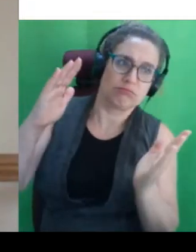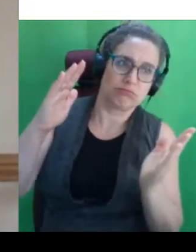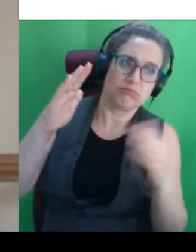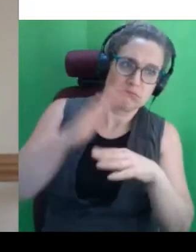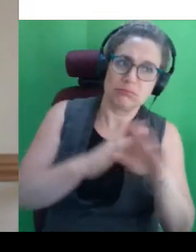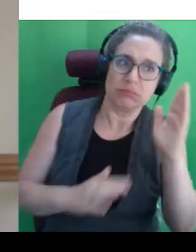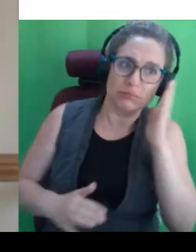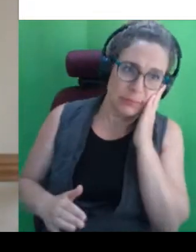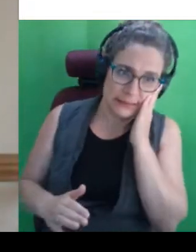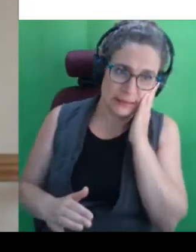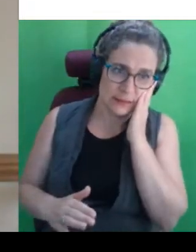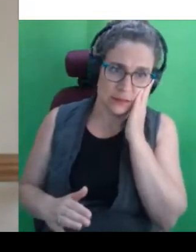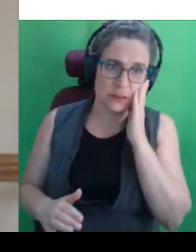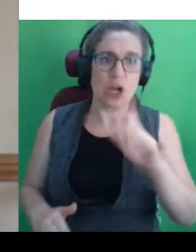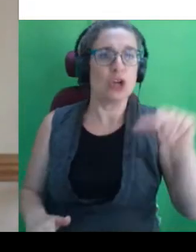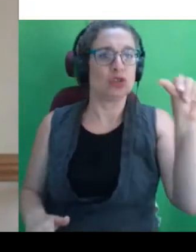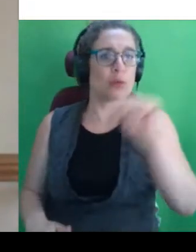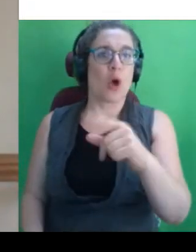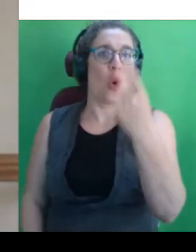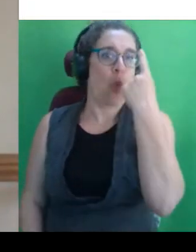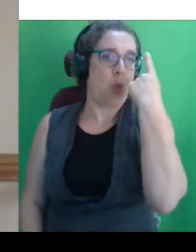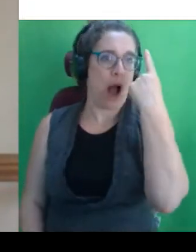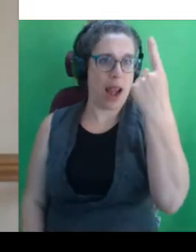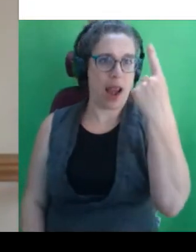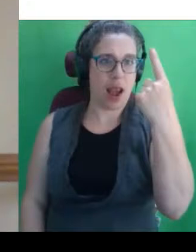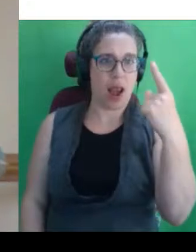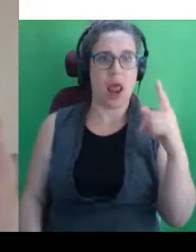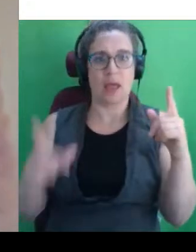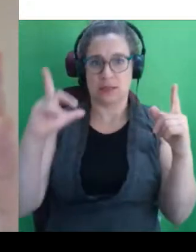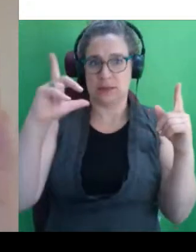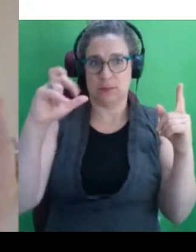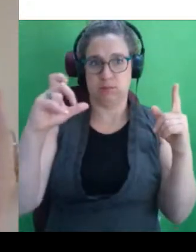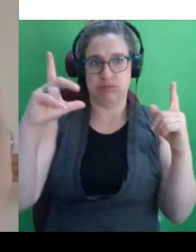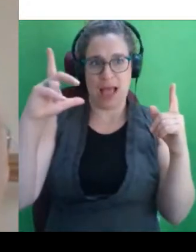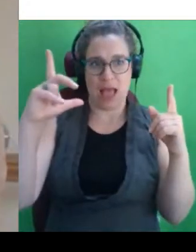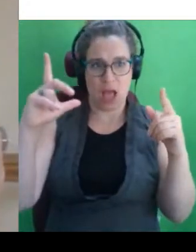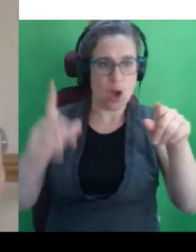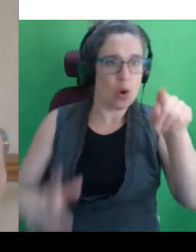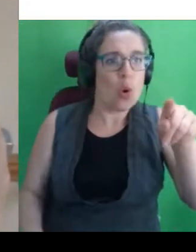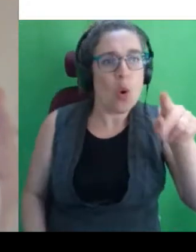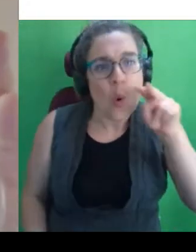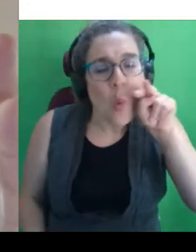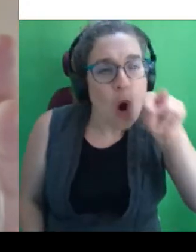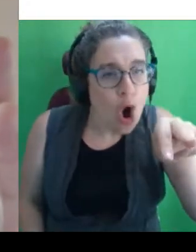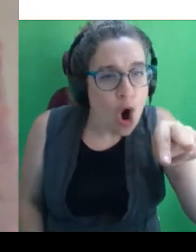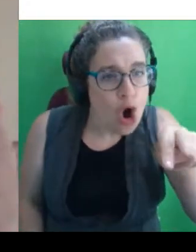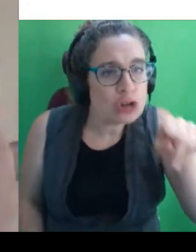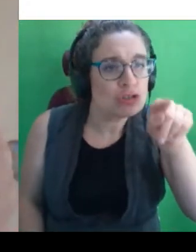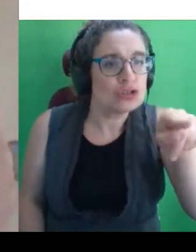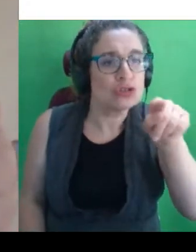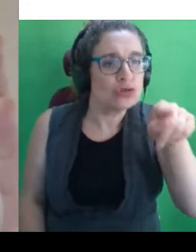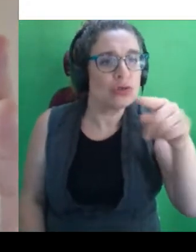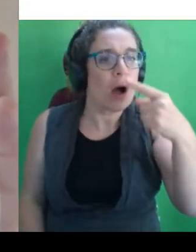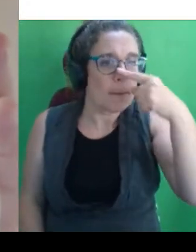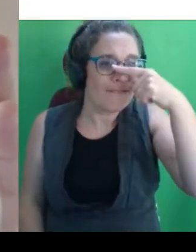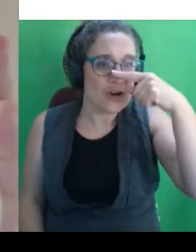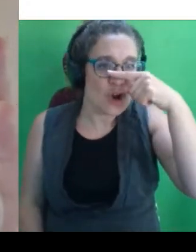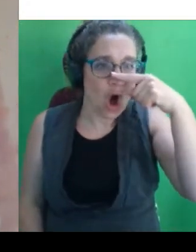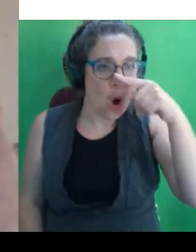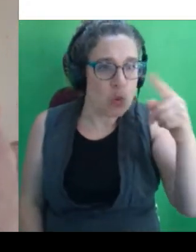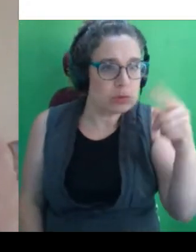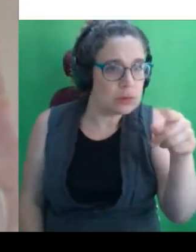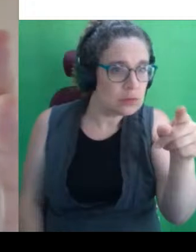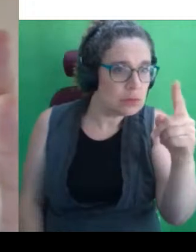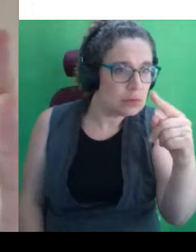be one spray in at a time, and you should watch the little valve move above the nose, and you can see it activated with